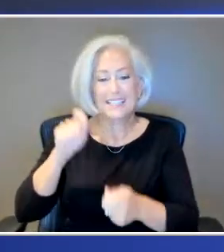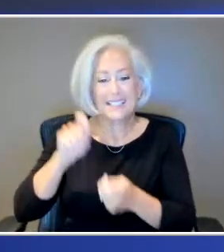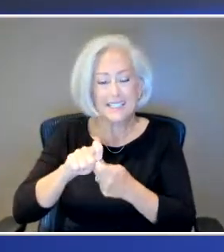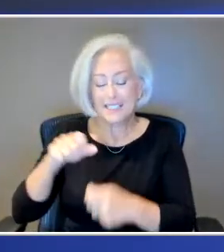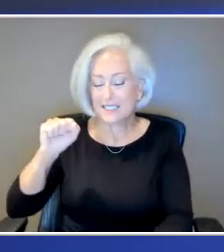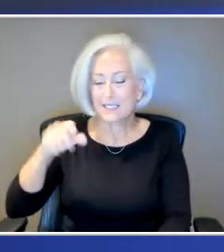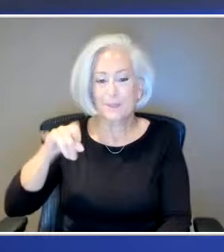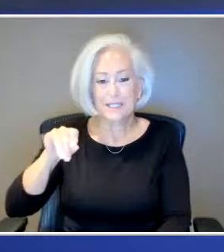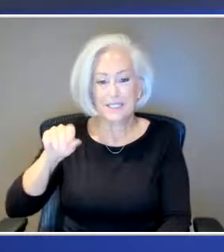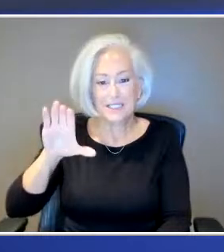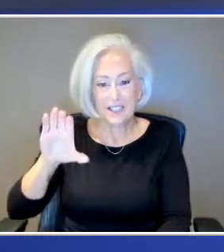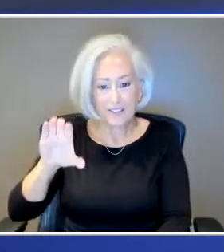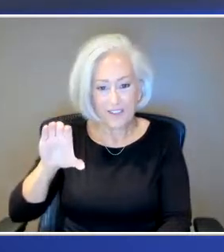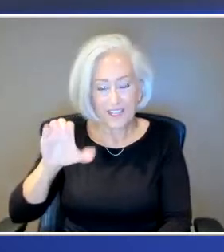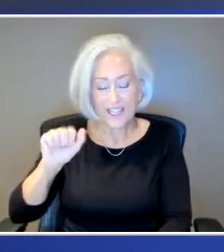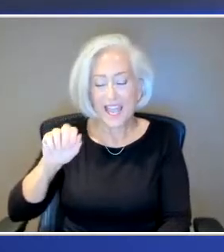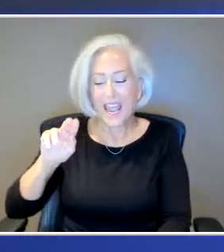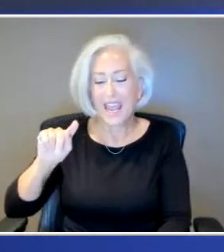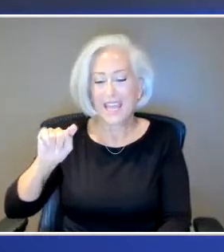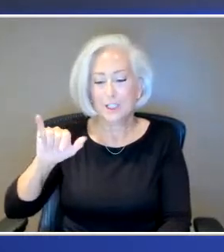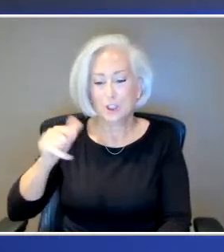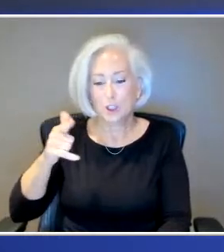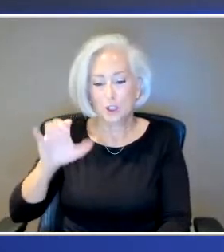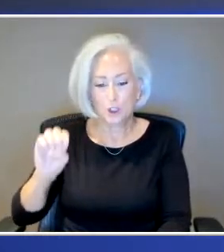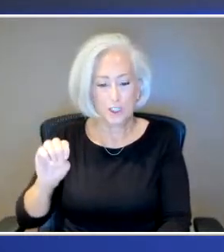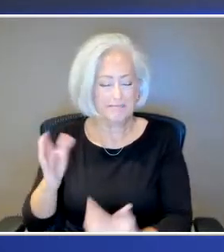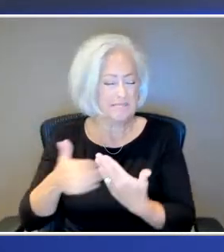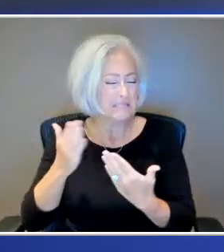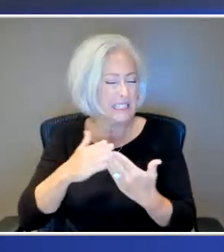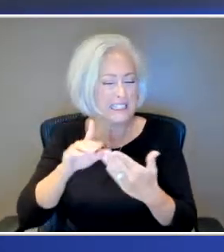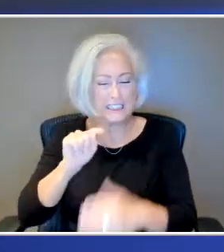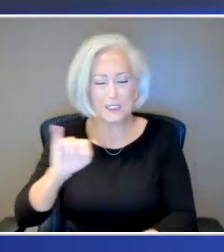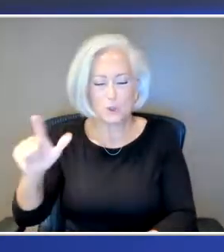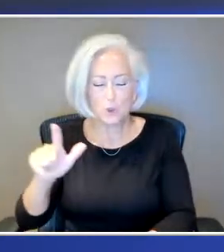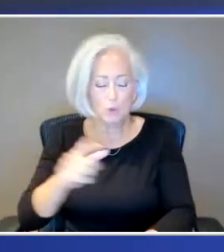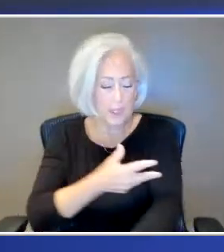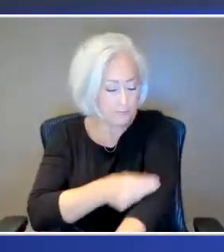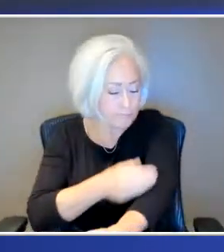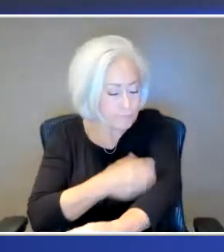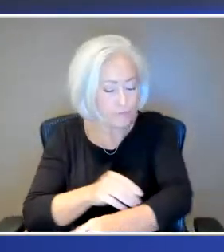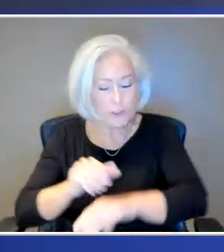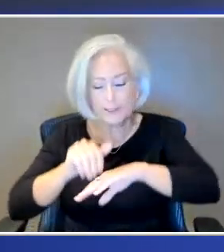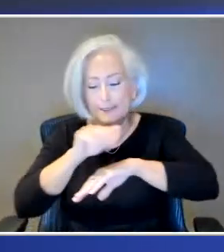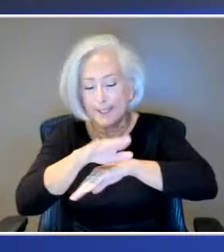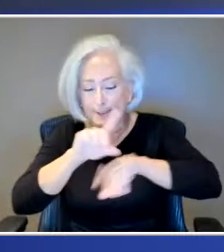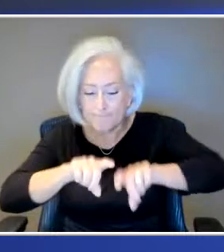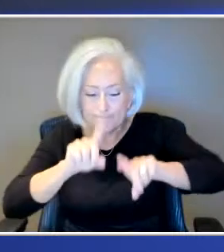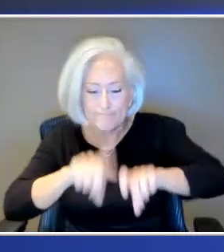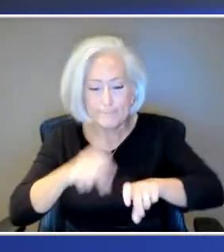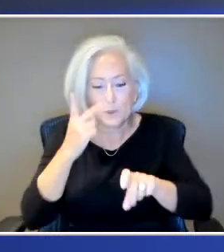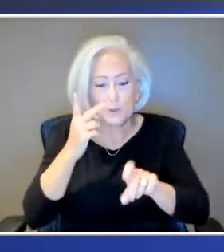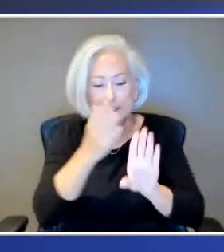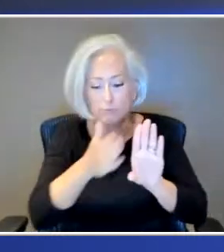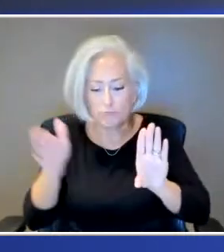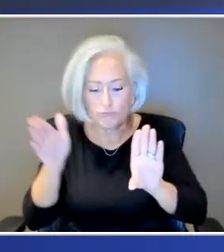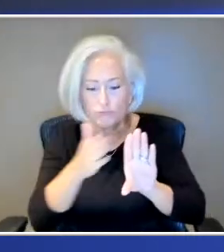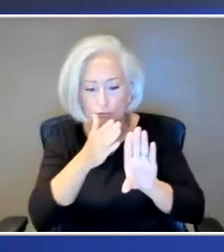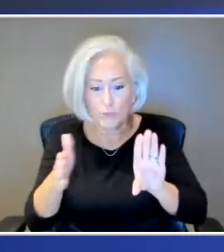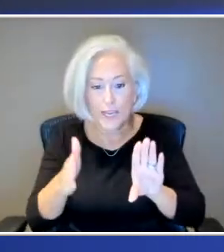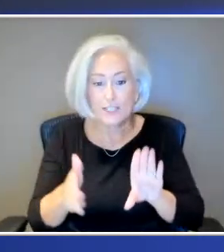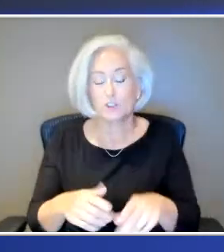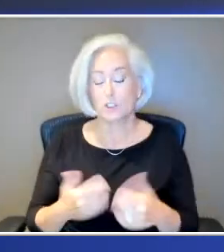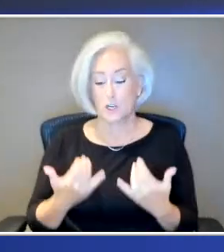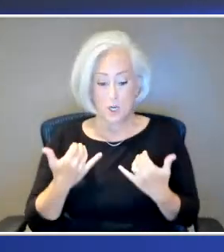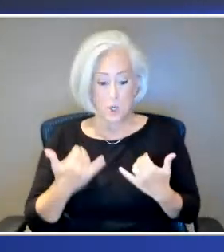screen for prostate cancer. The range of PSAs really depends on how old you are. So for instance, we recommend now